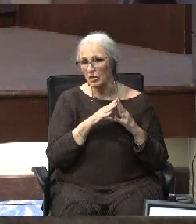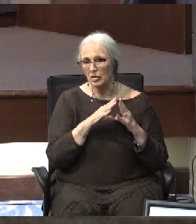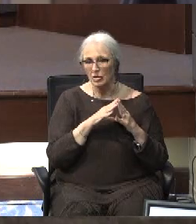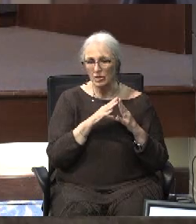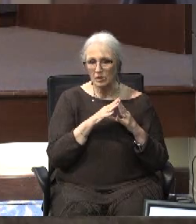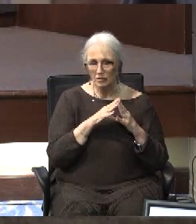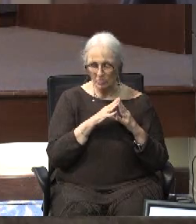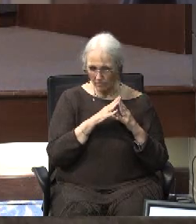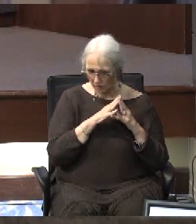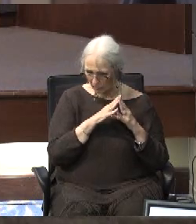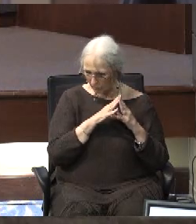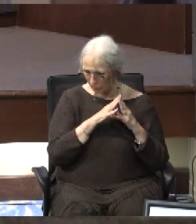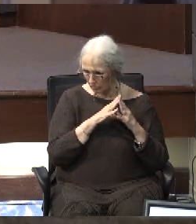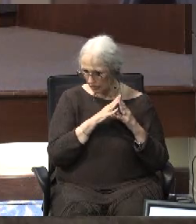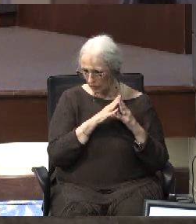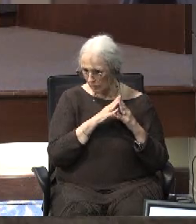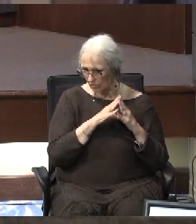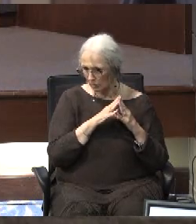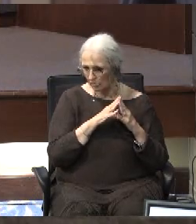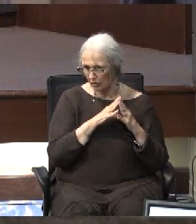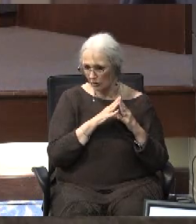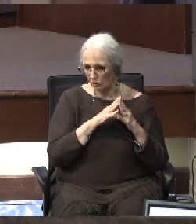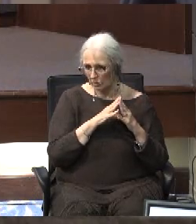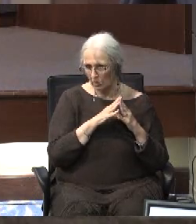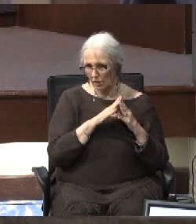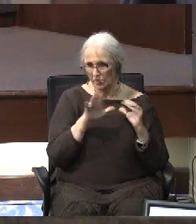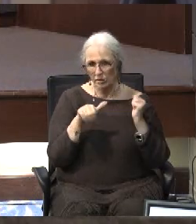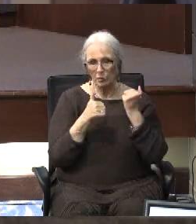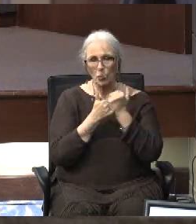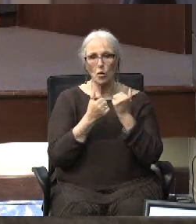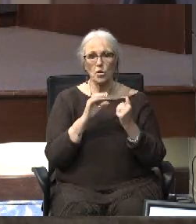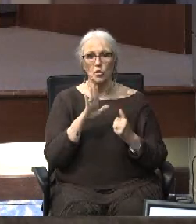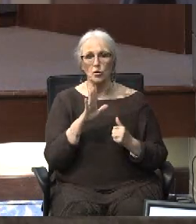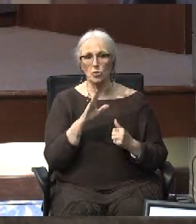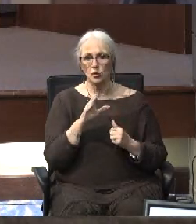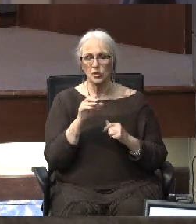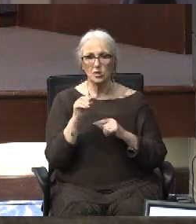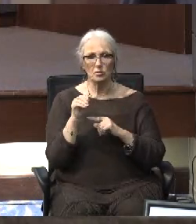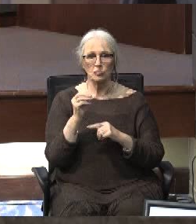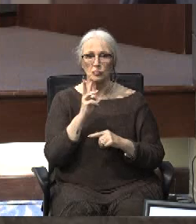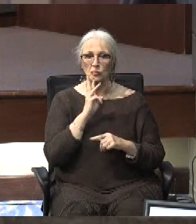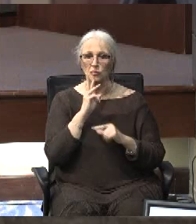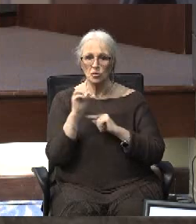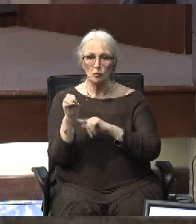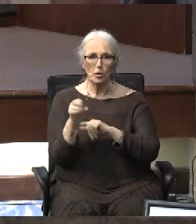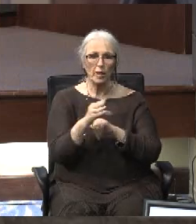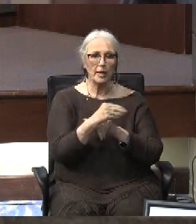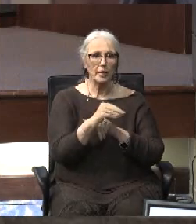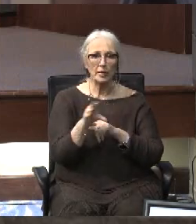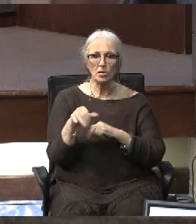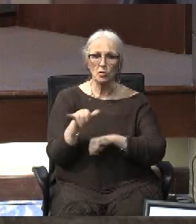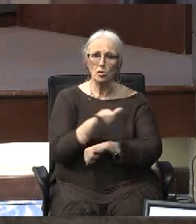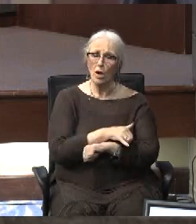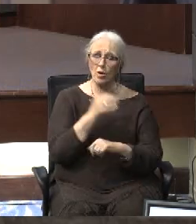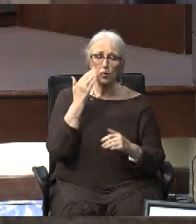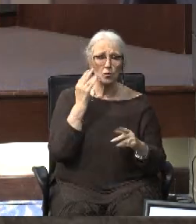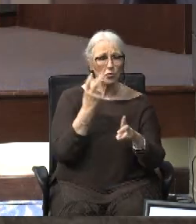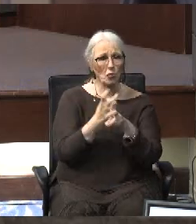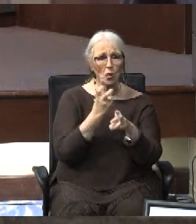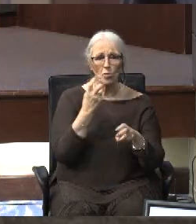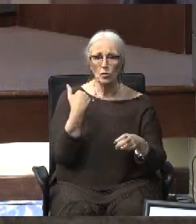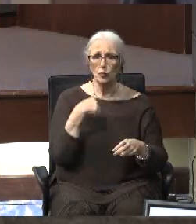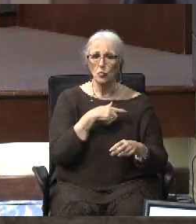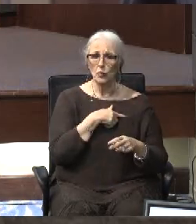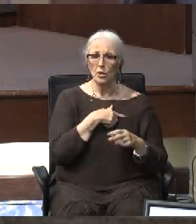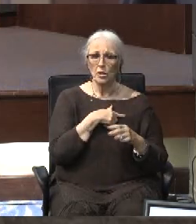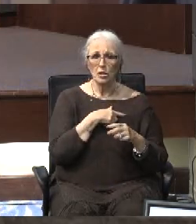conserving water and being a good steward of your sprinklers. I mean, I know it's hard because we are